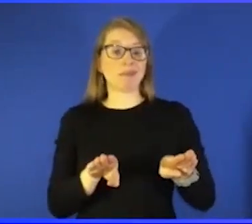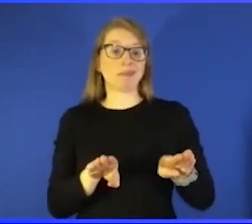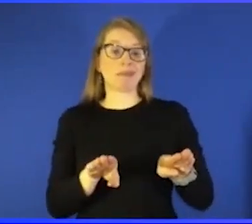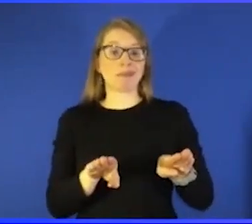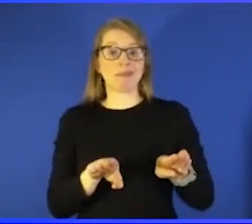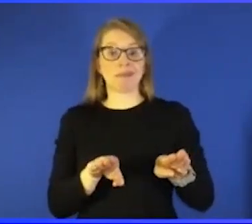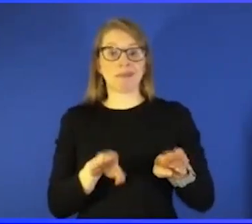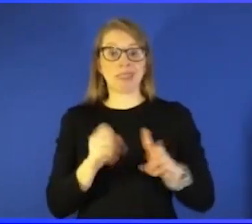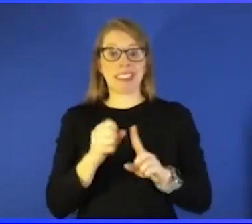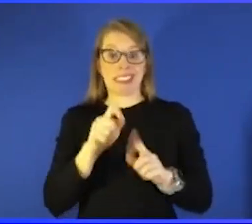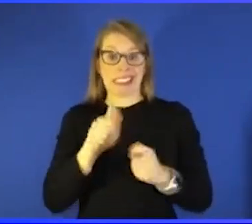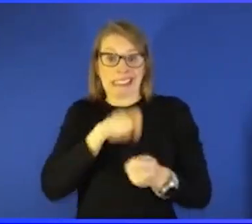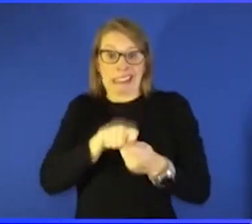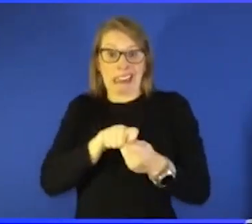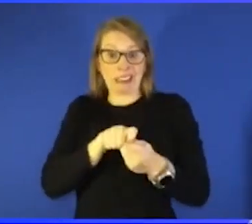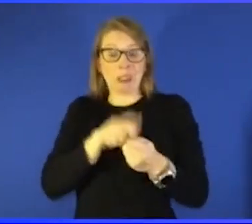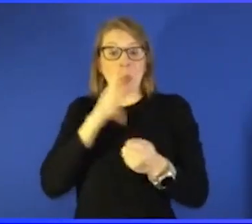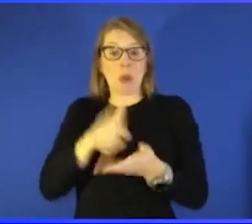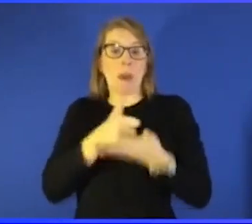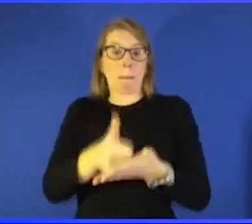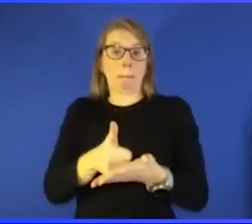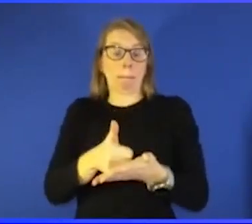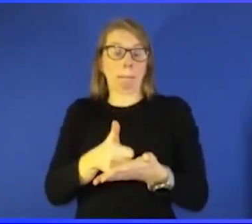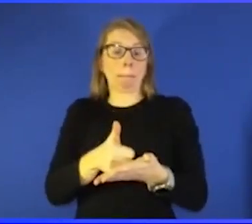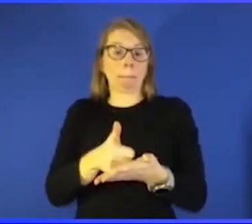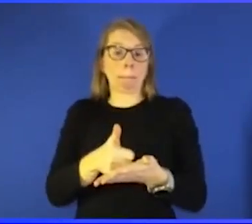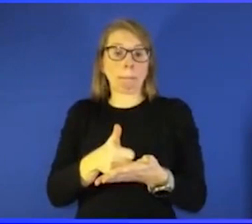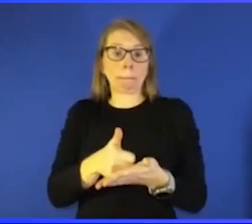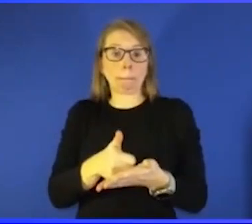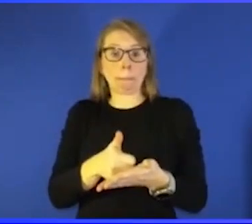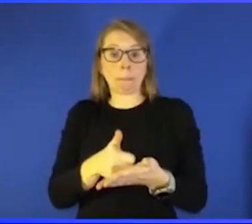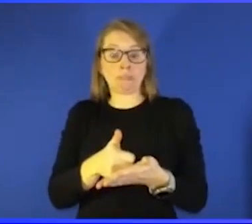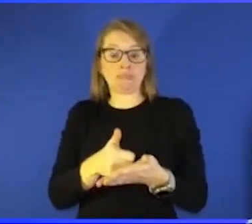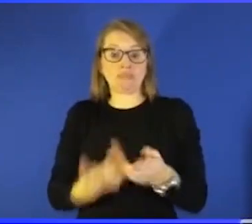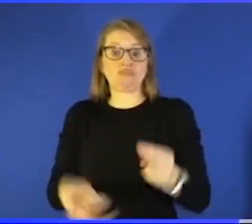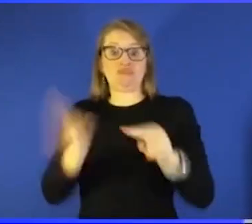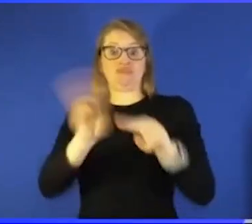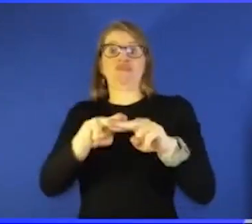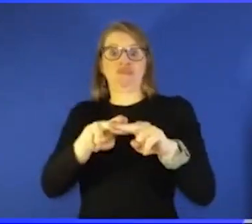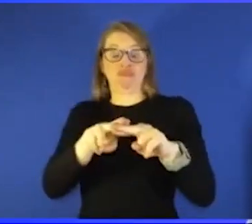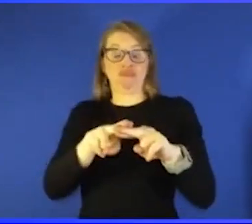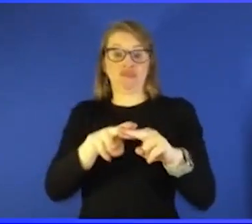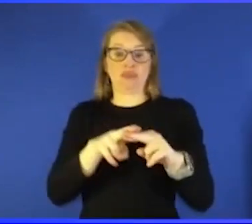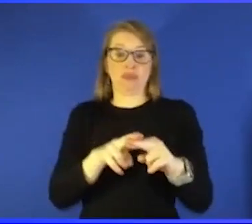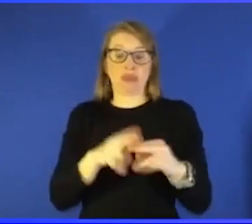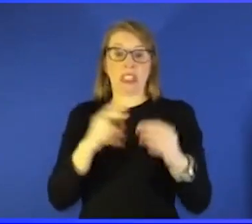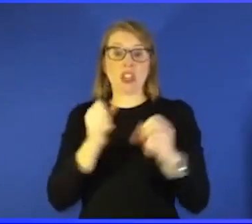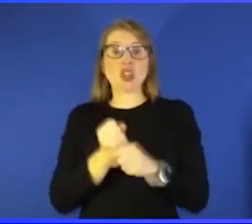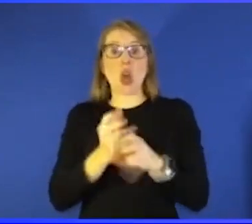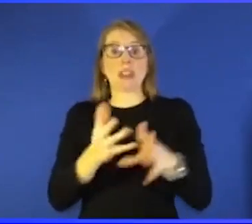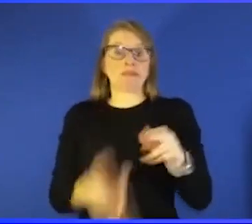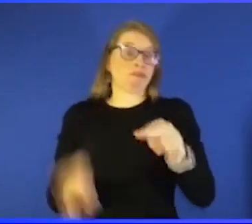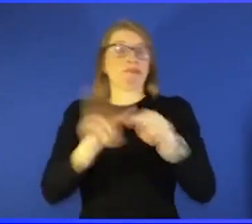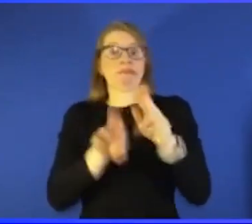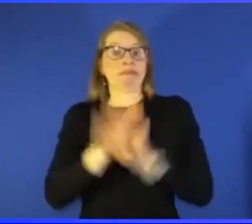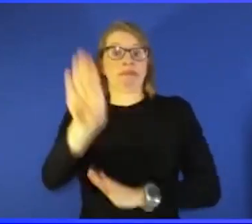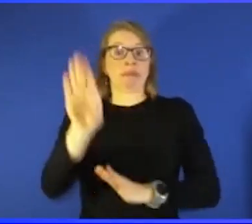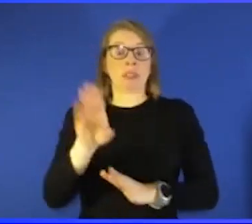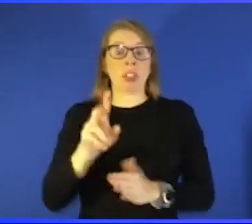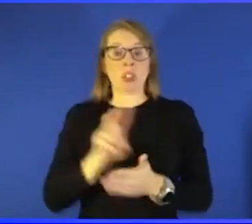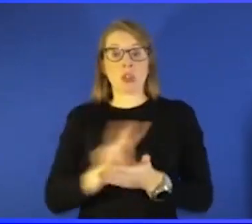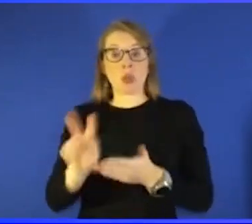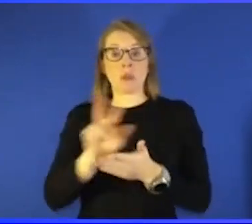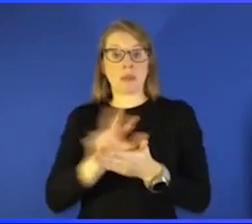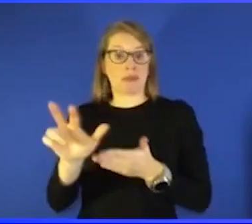details that would help and have helped increase the case surge. And now 2, 3, 4 weeks after the cases were increasing,